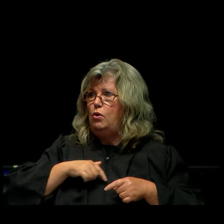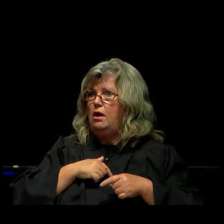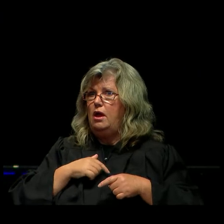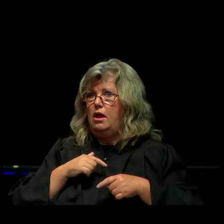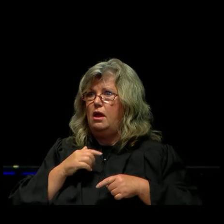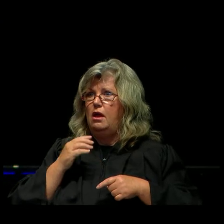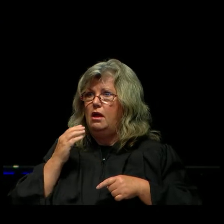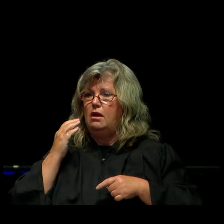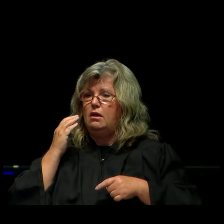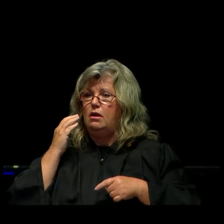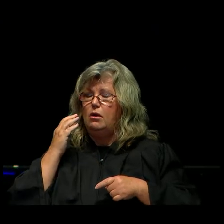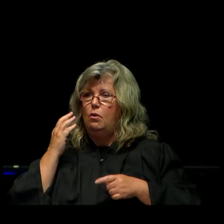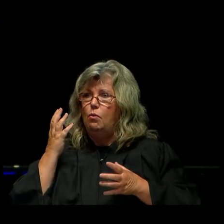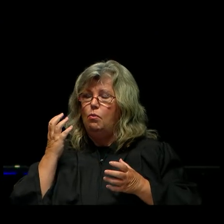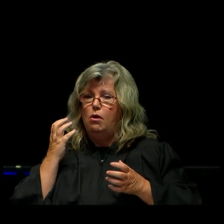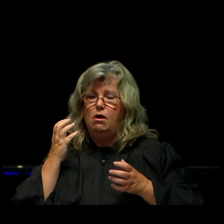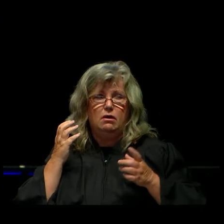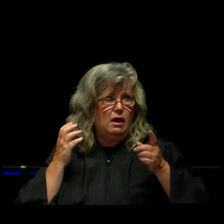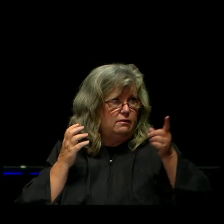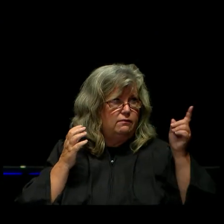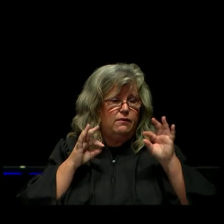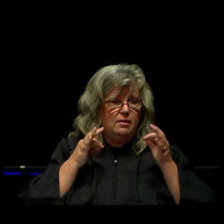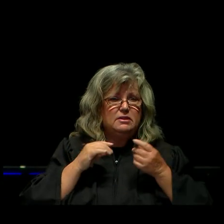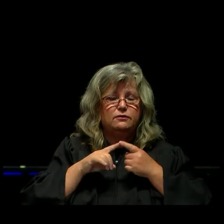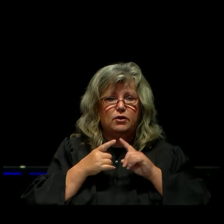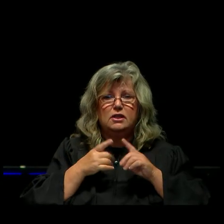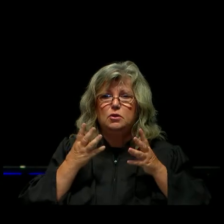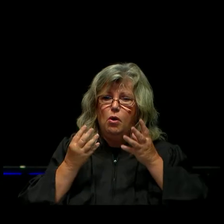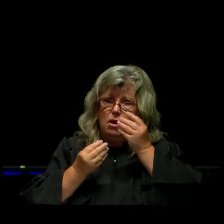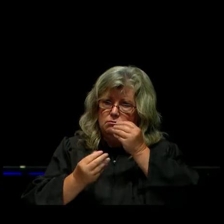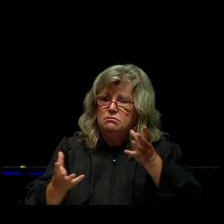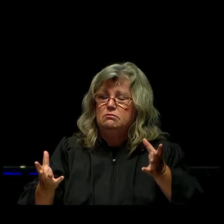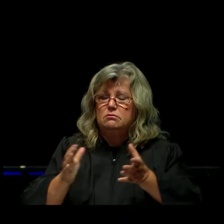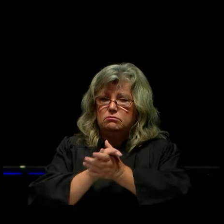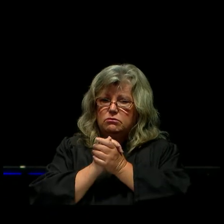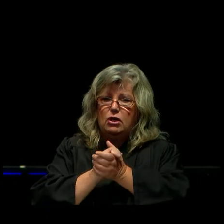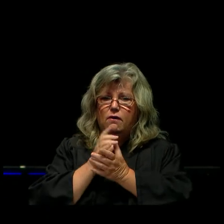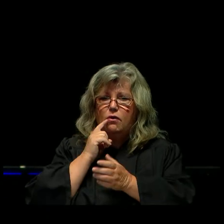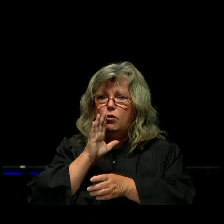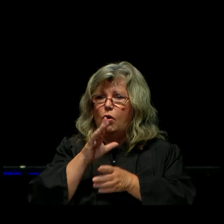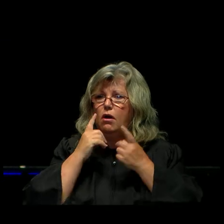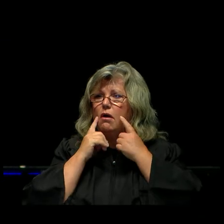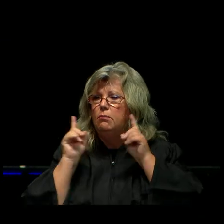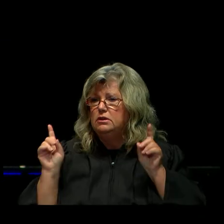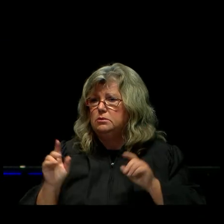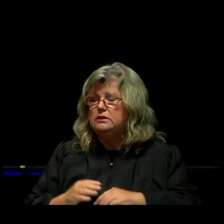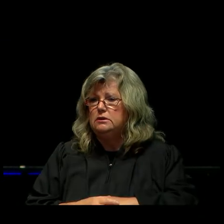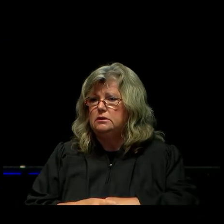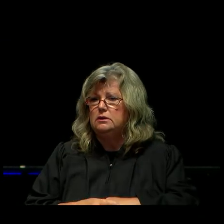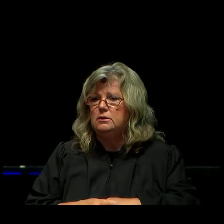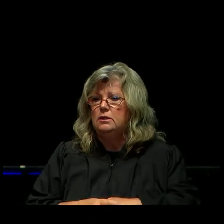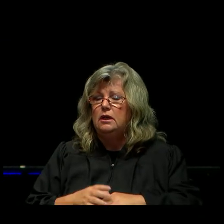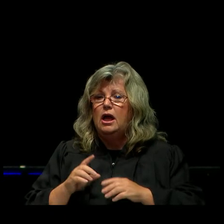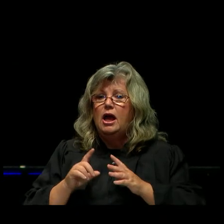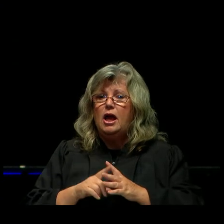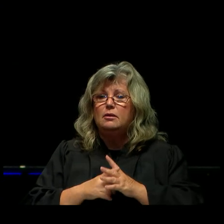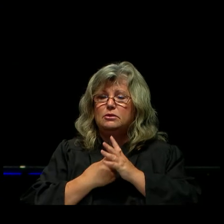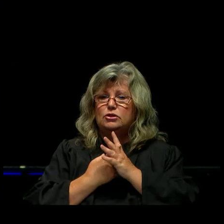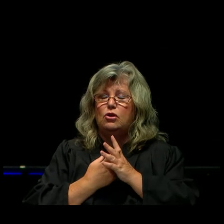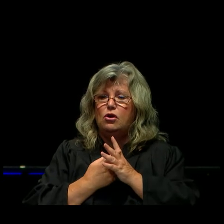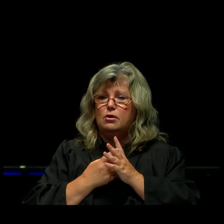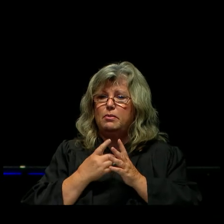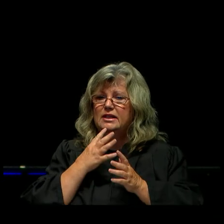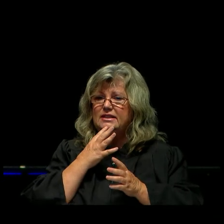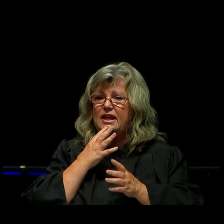your families and friends want to say congratulations for that accomplishment. And I start off saying you embody